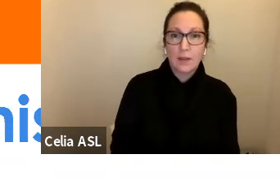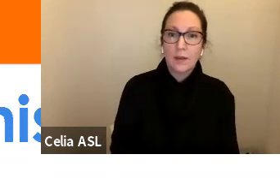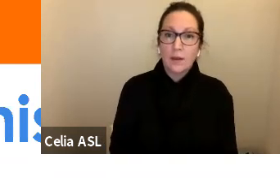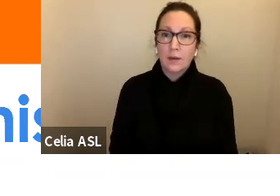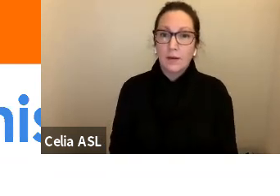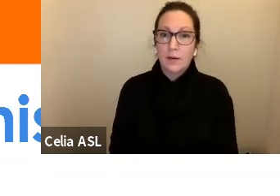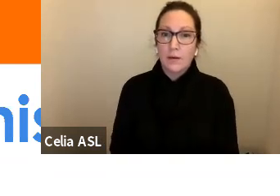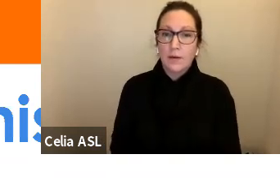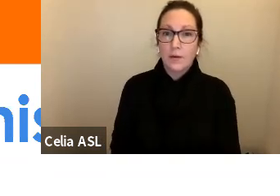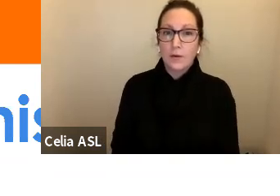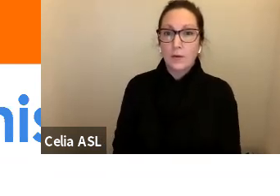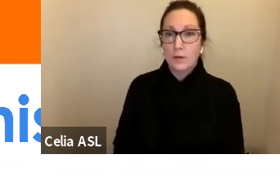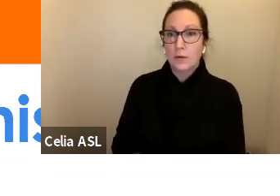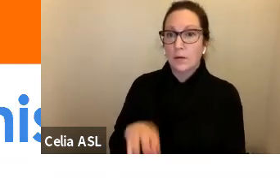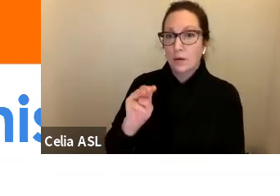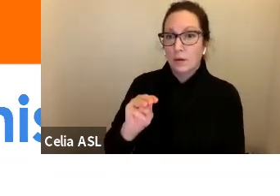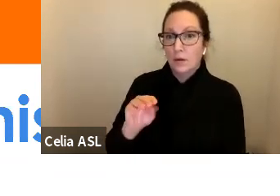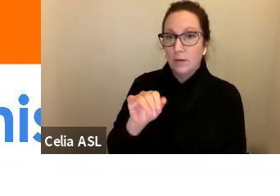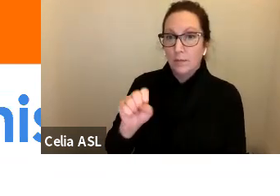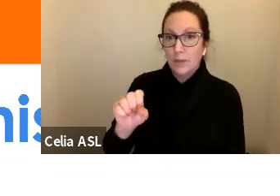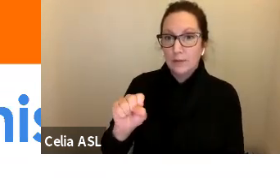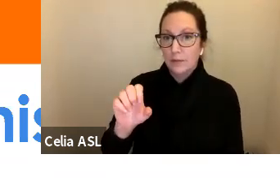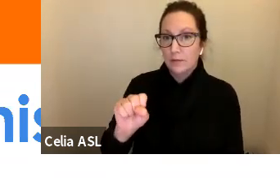say the first vote,